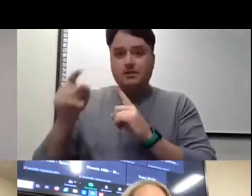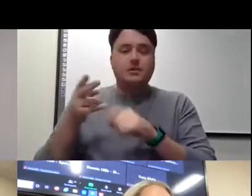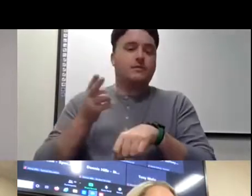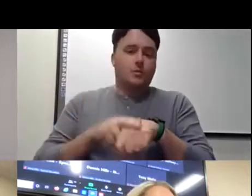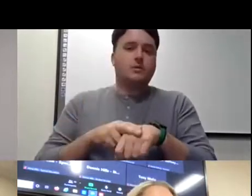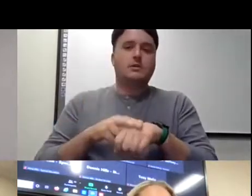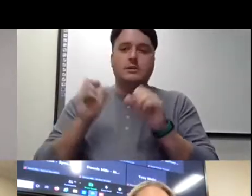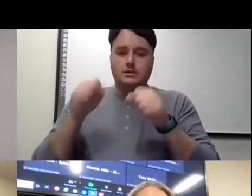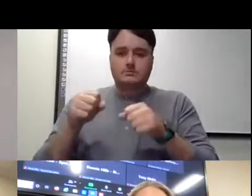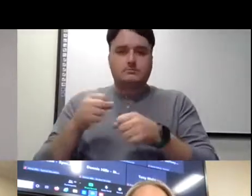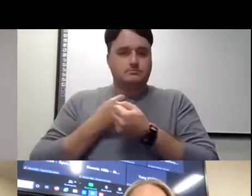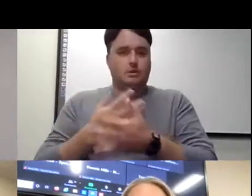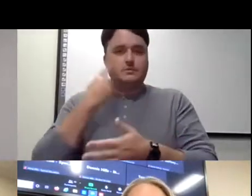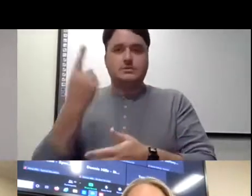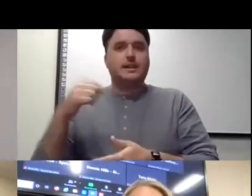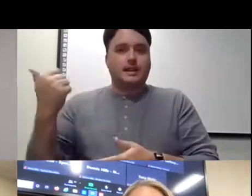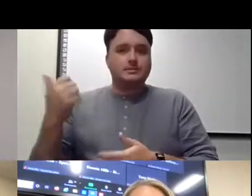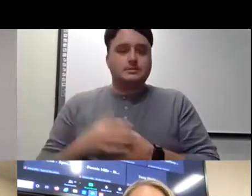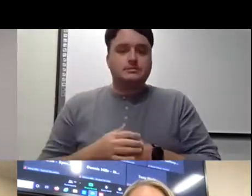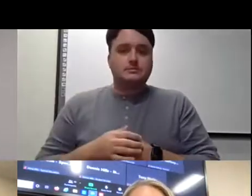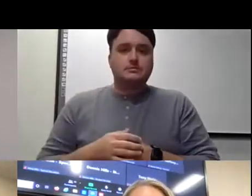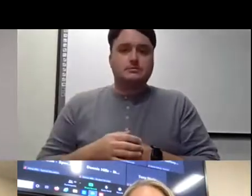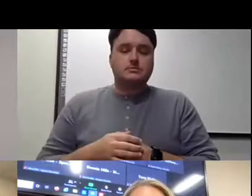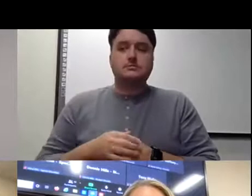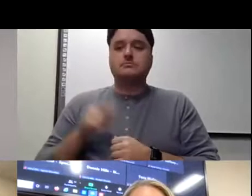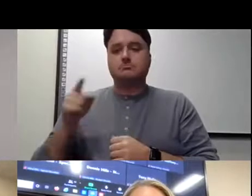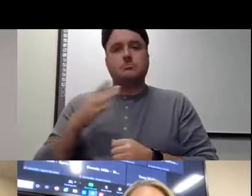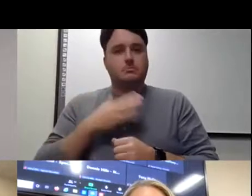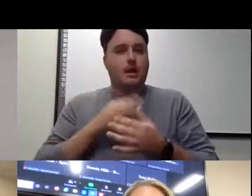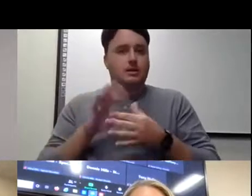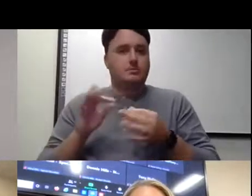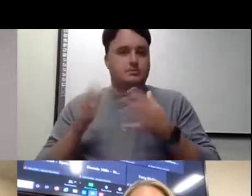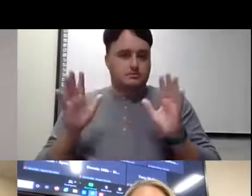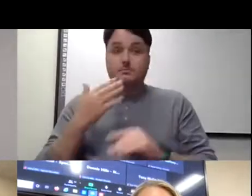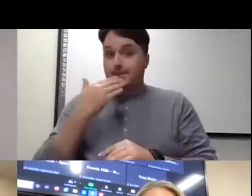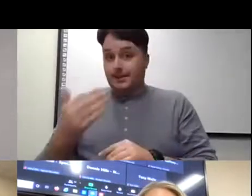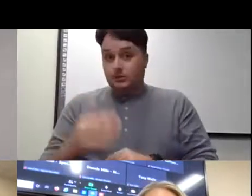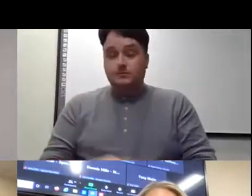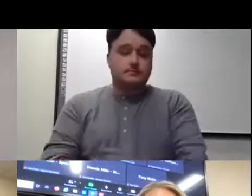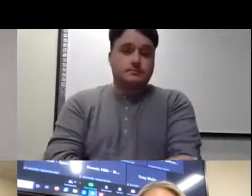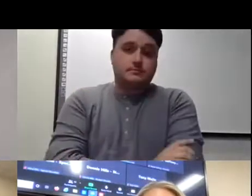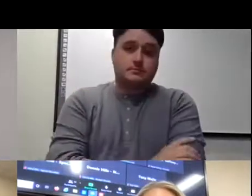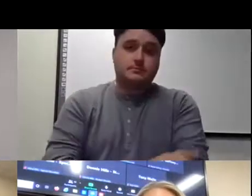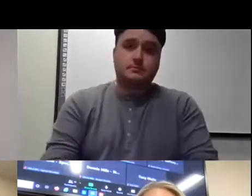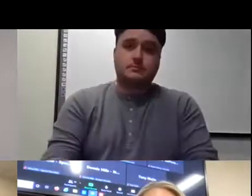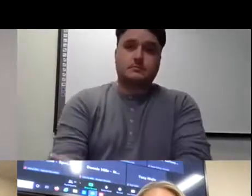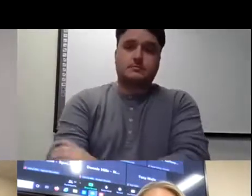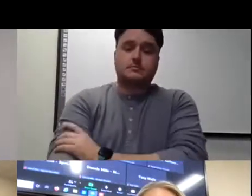or something else. But those are my comments, but thank you for this.